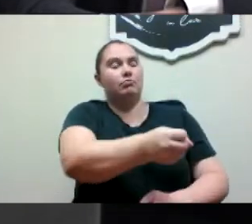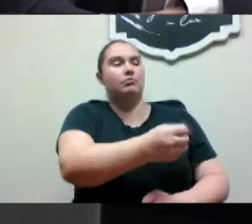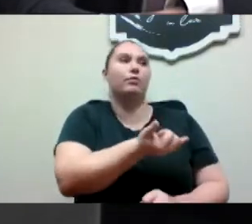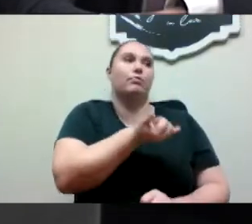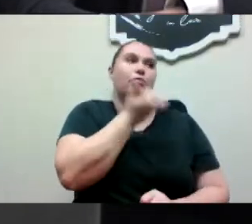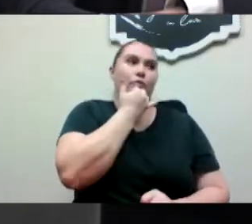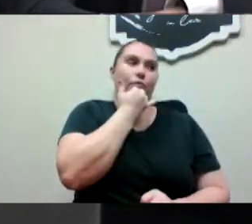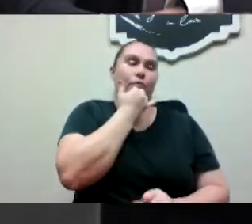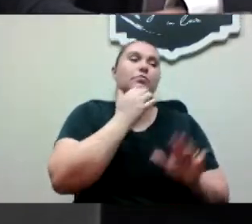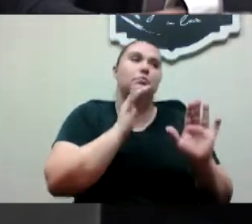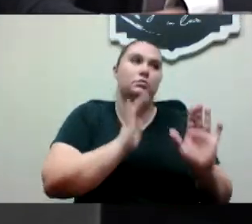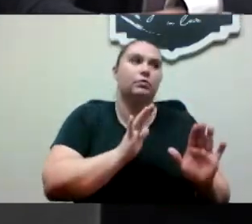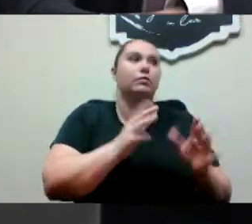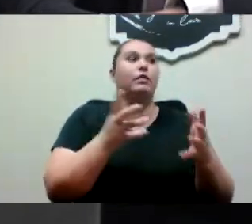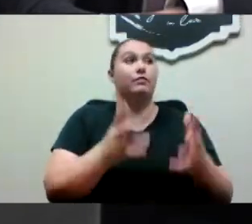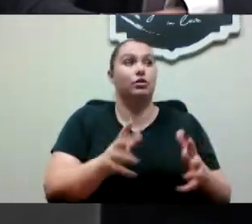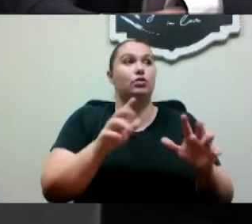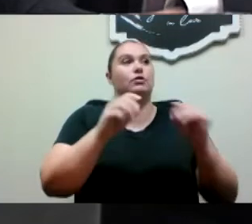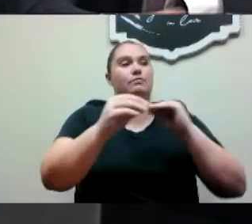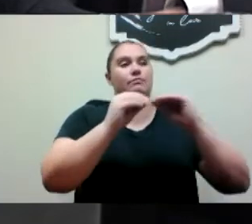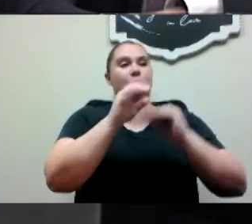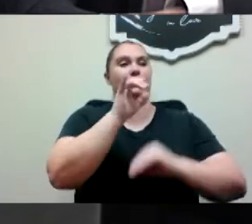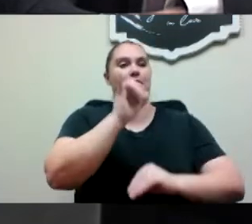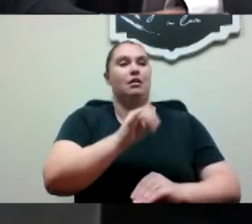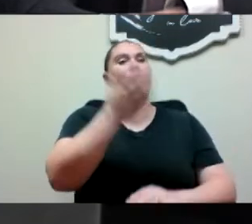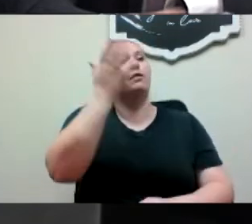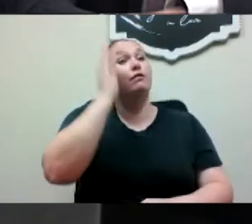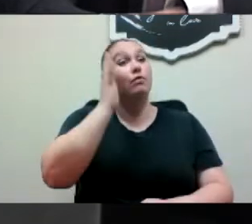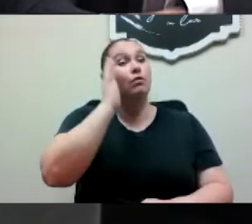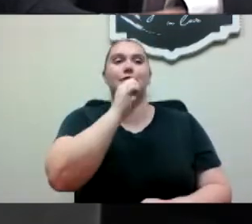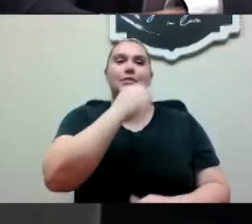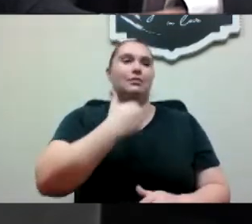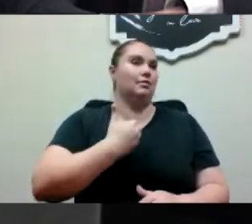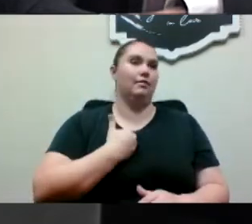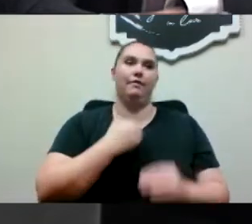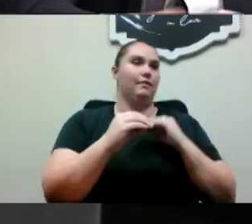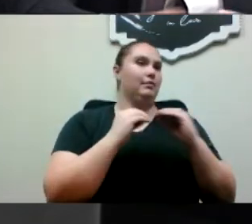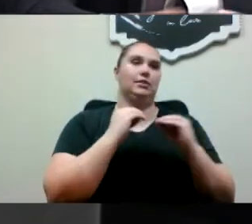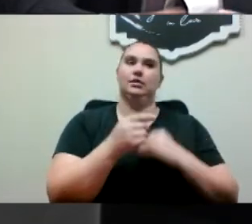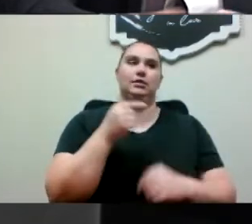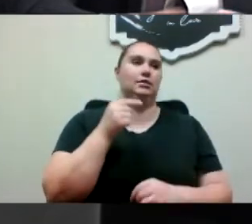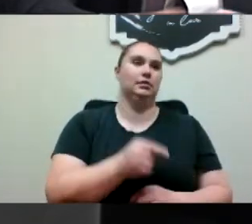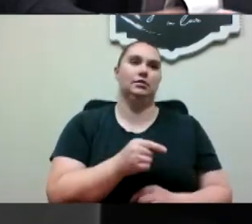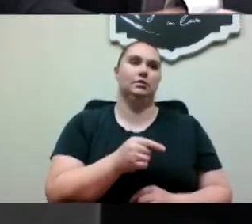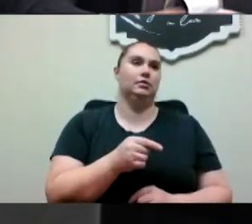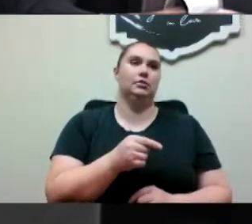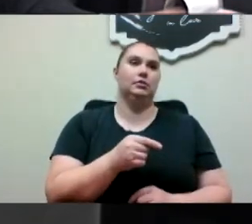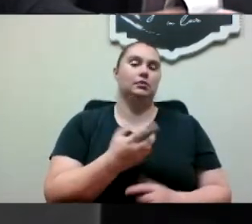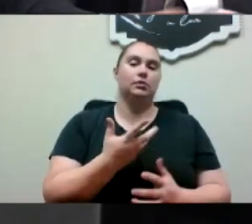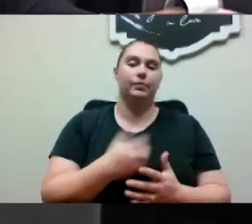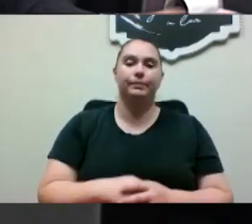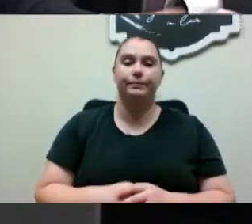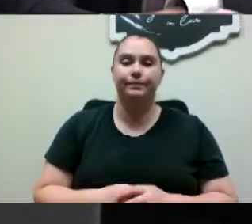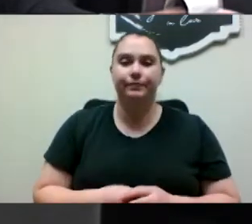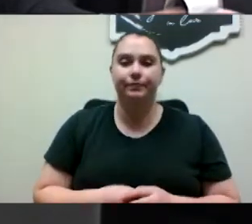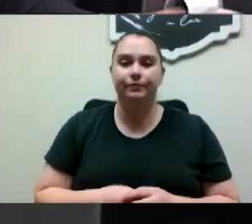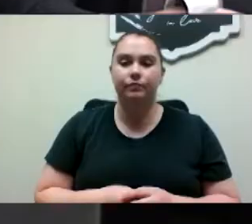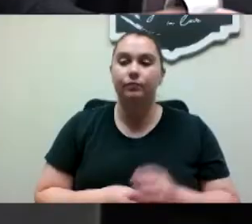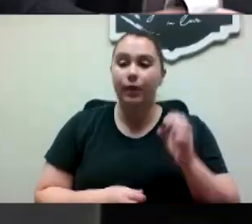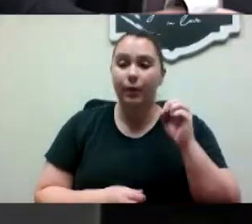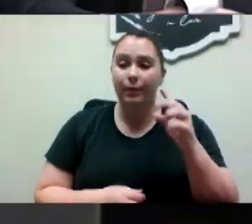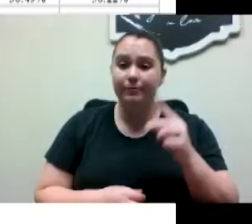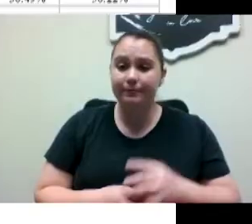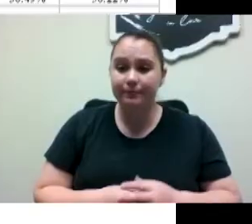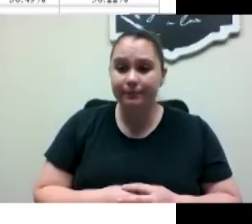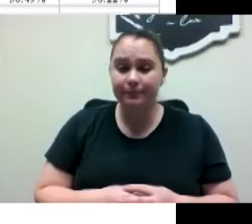very end corrected that. There was one earlier that did not, that I pointed out at the meeting. Okay, all